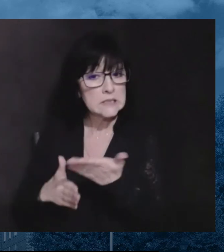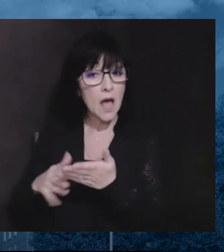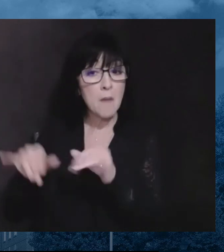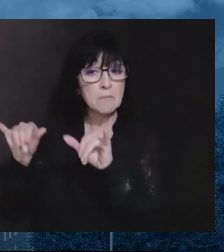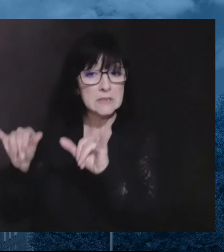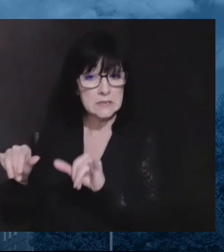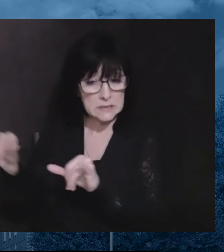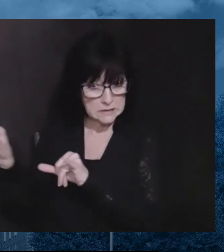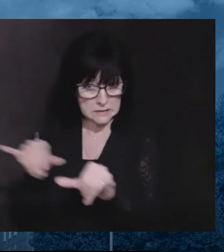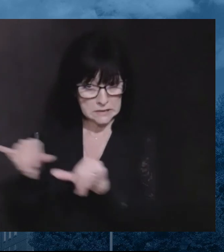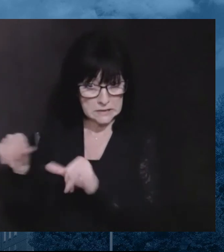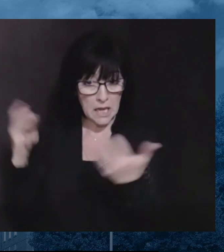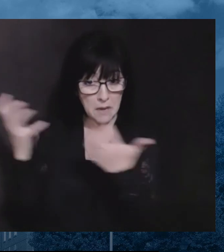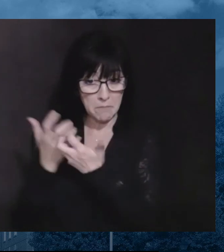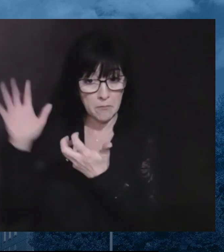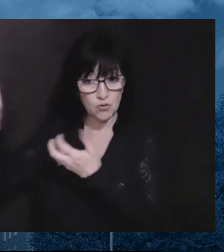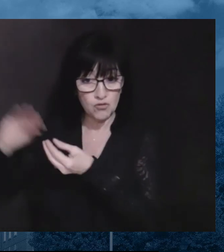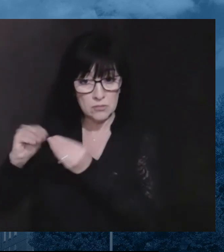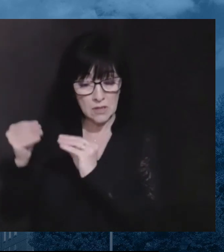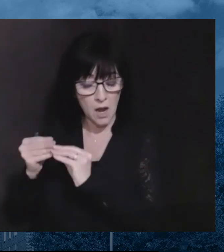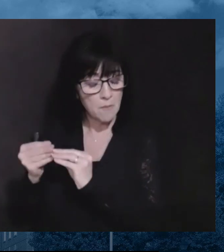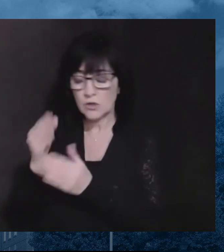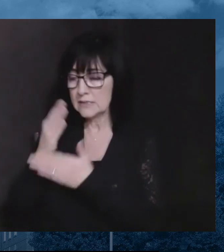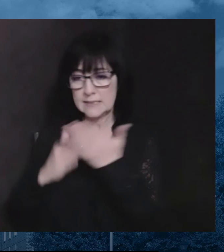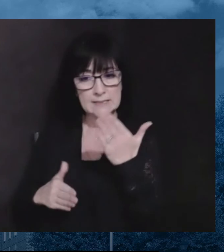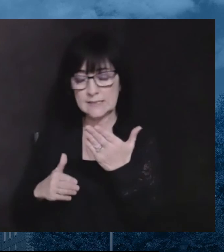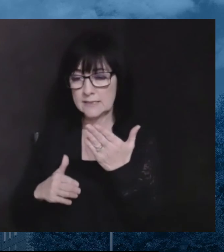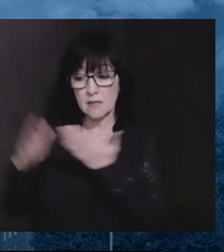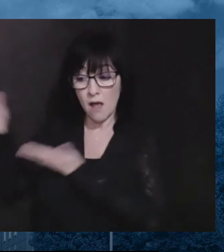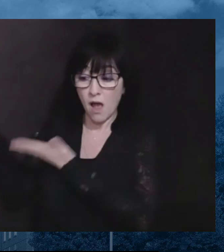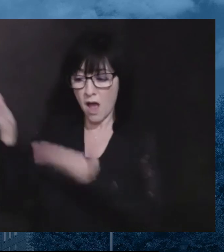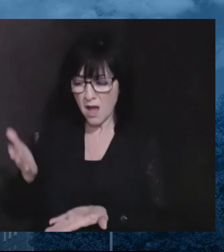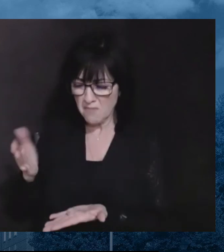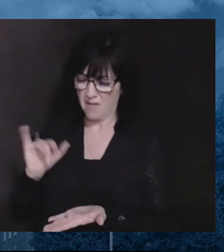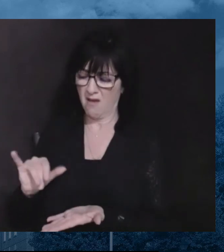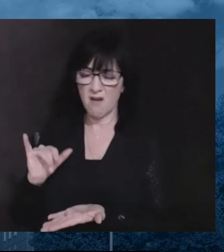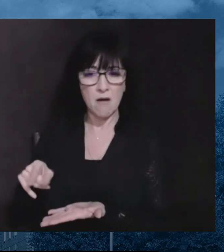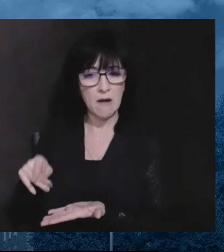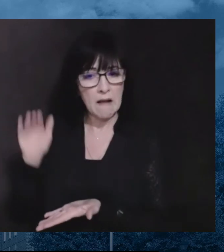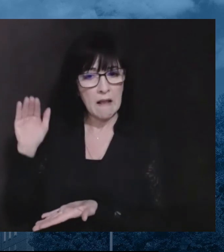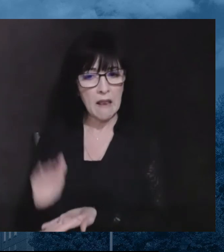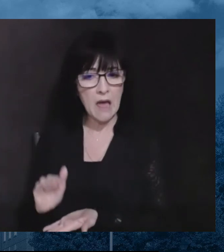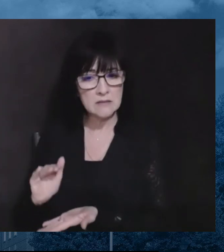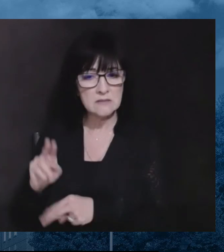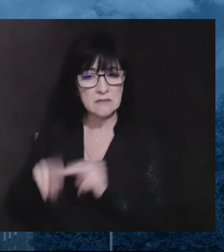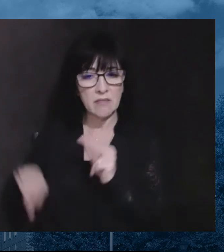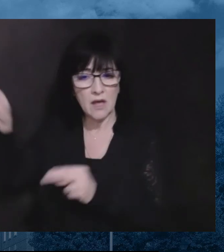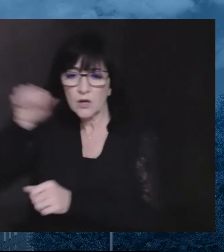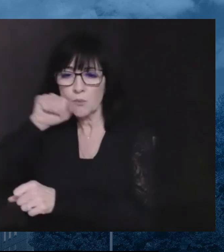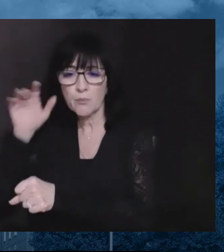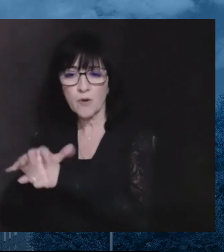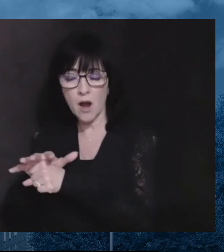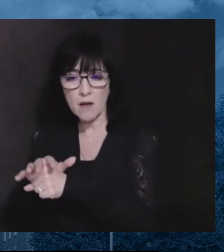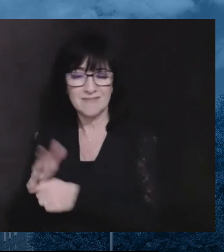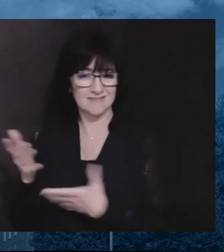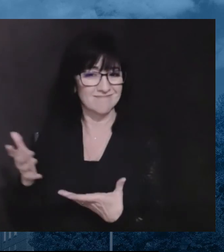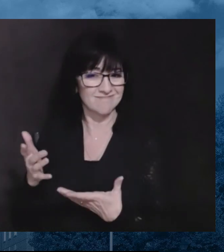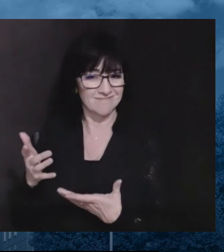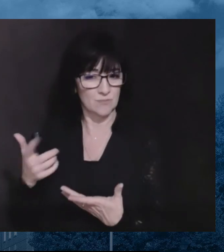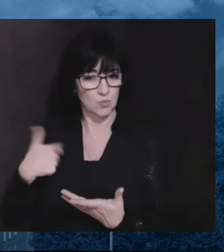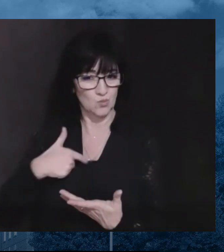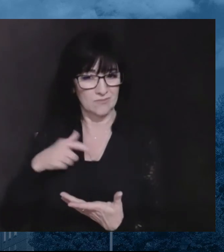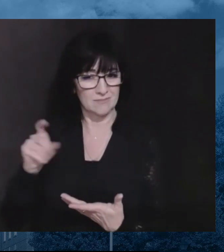times, which does make it a little bit more complicated in our to plan. We have to be flexible in how